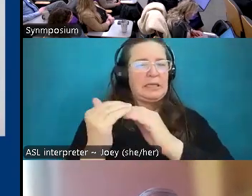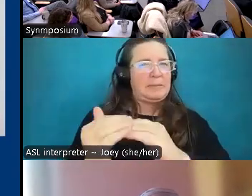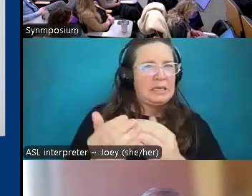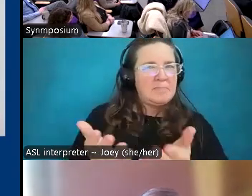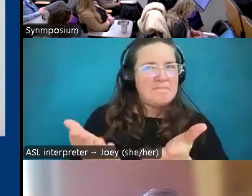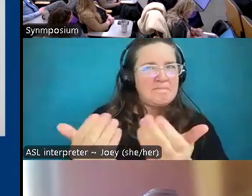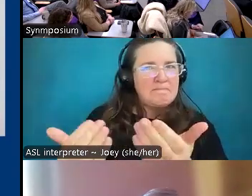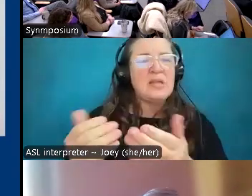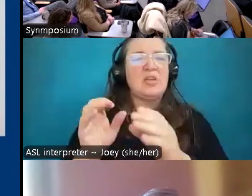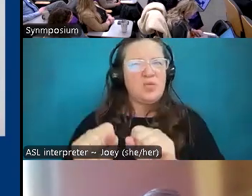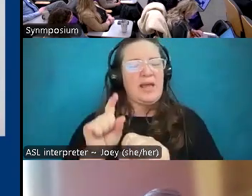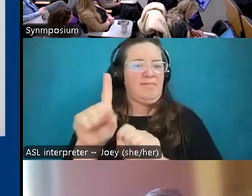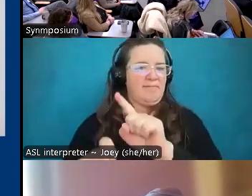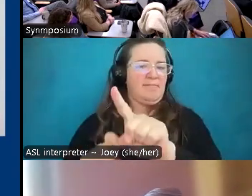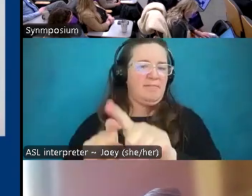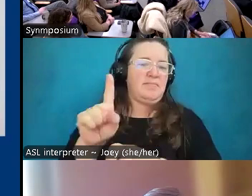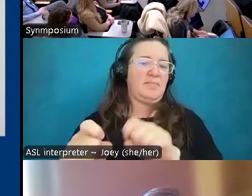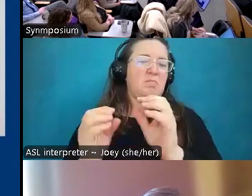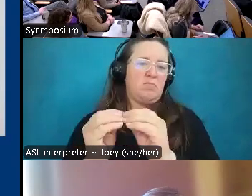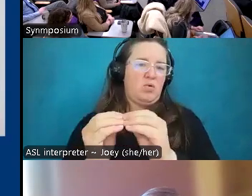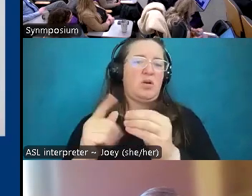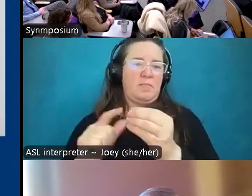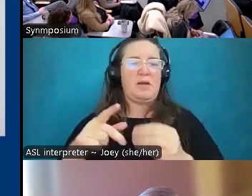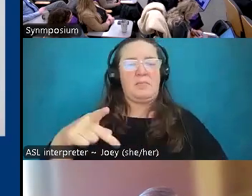how to probe and ask about PEM.